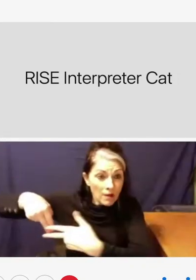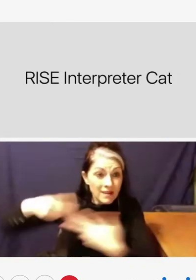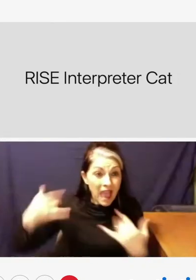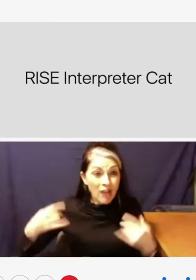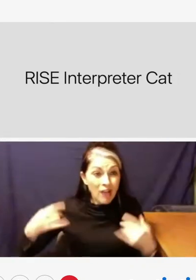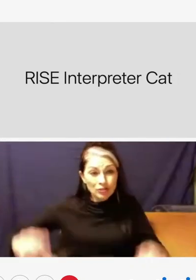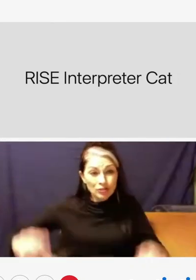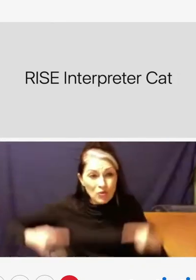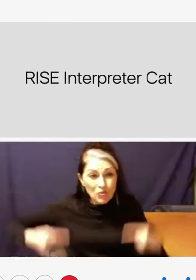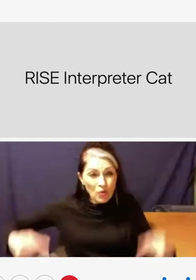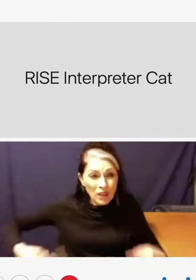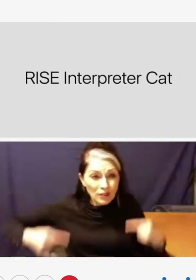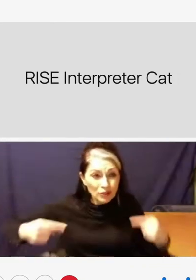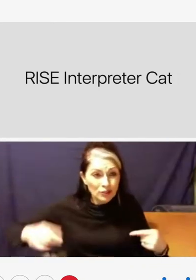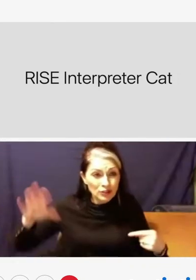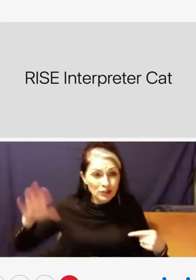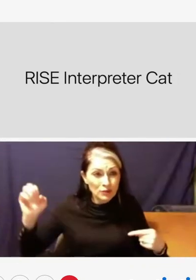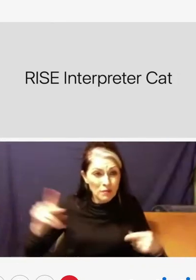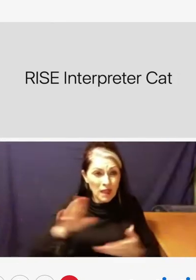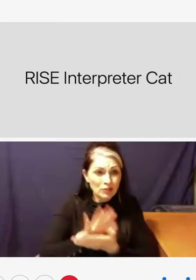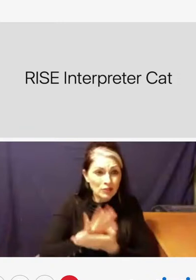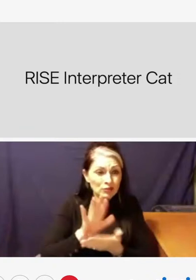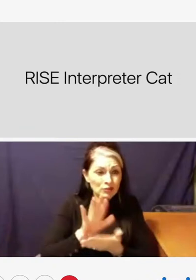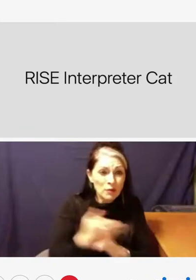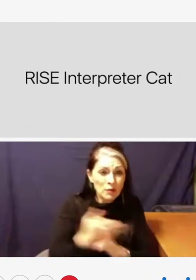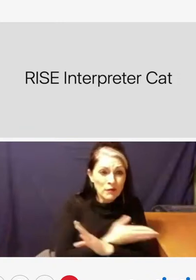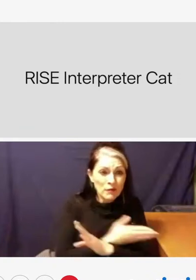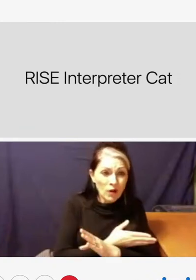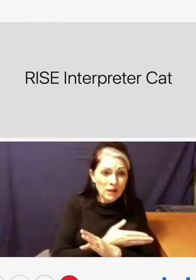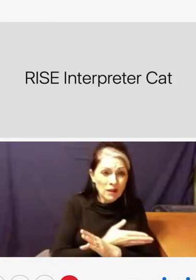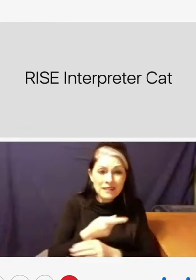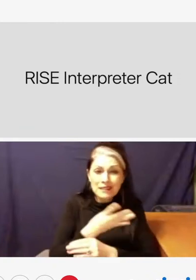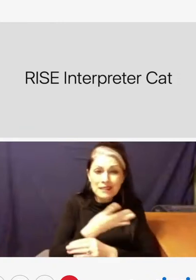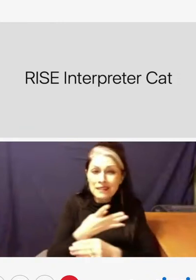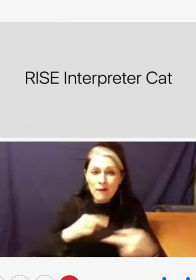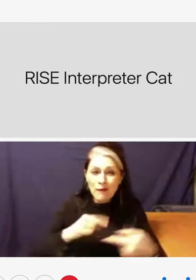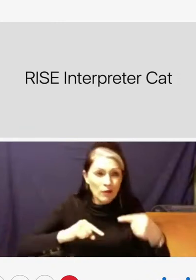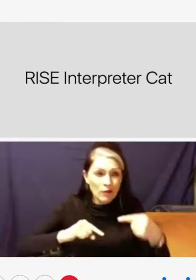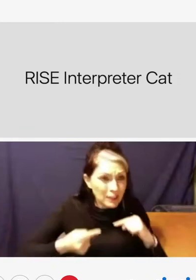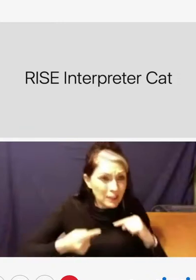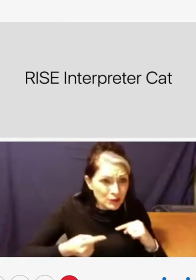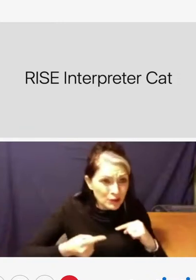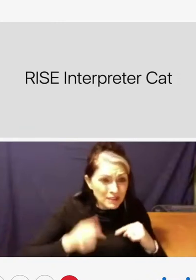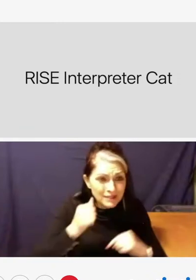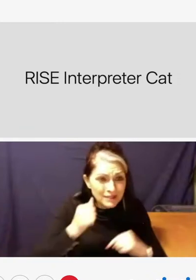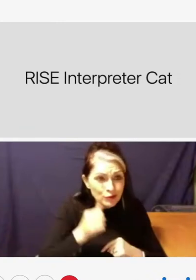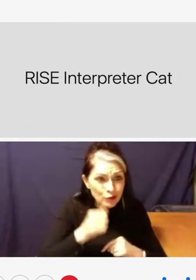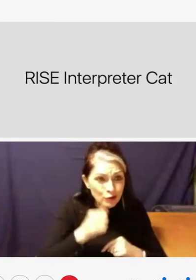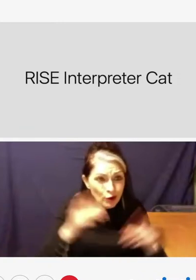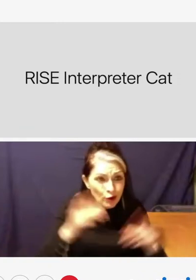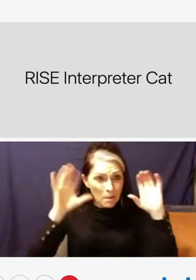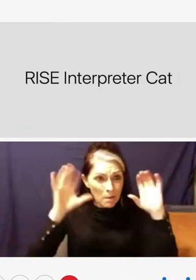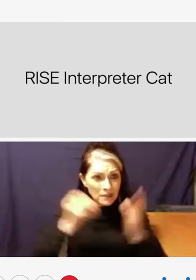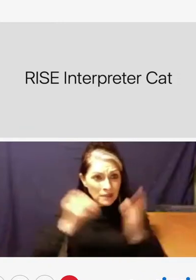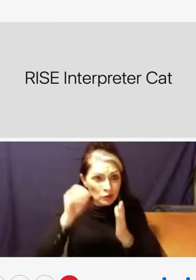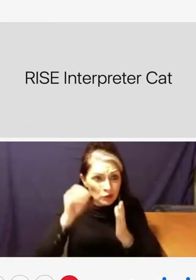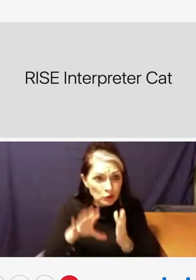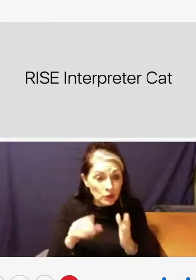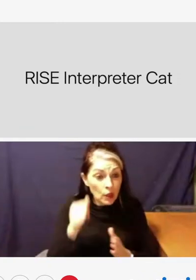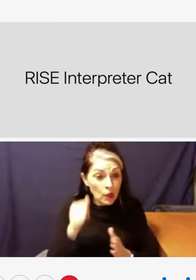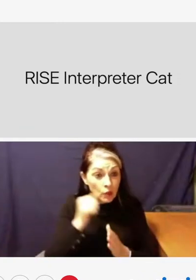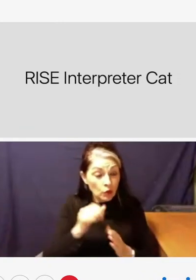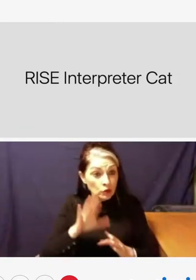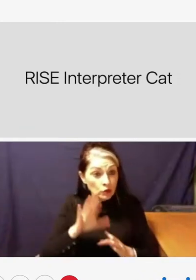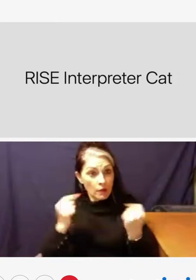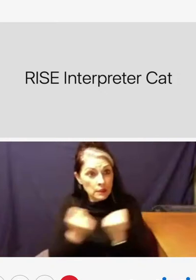car but uh she has several injuries and um this girls on her team saw it happened